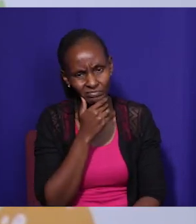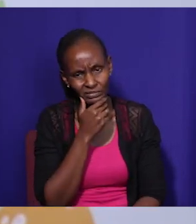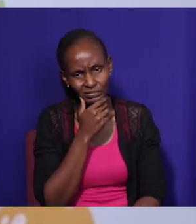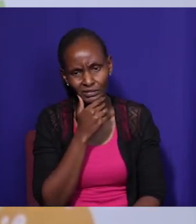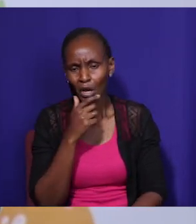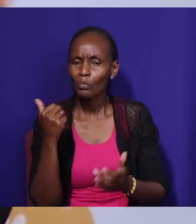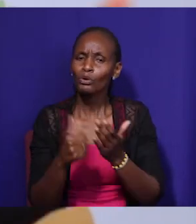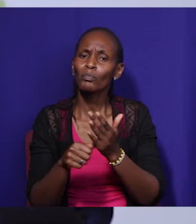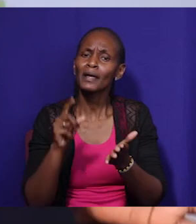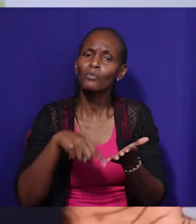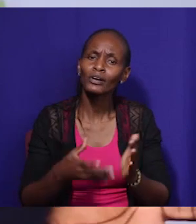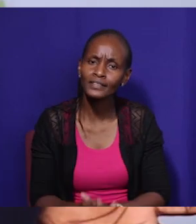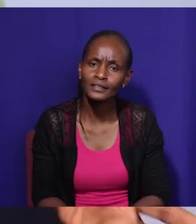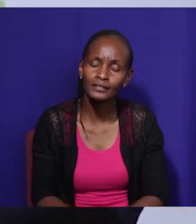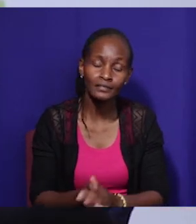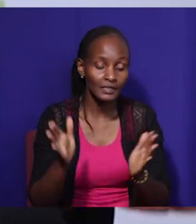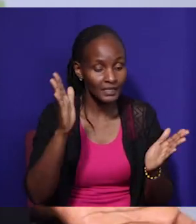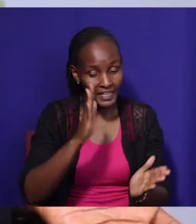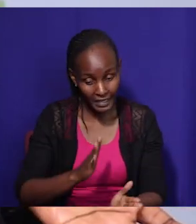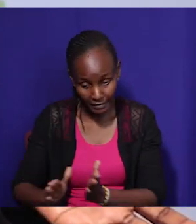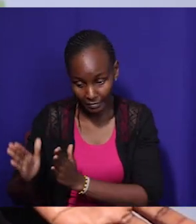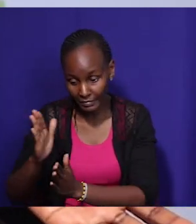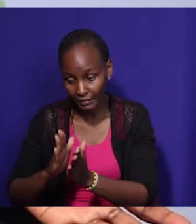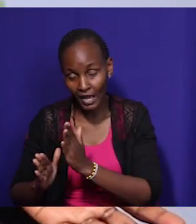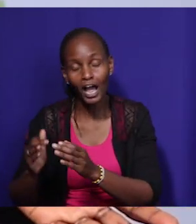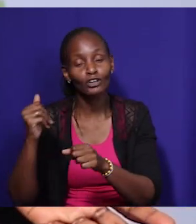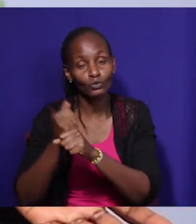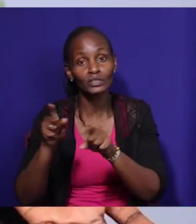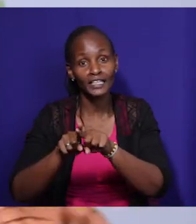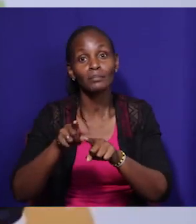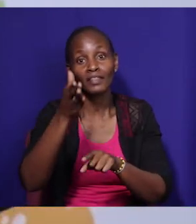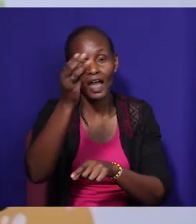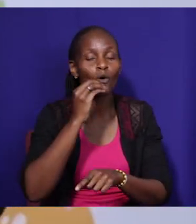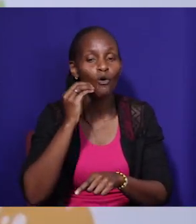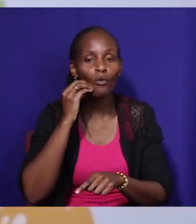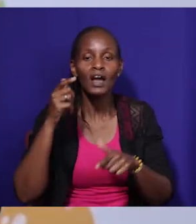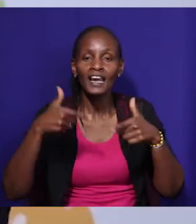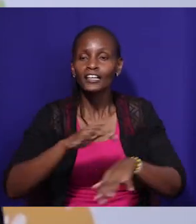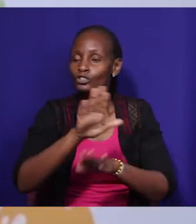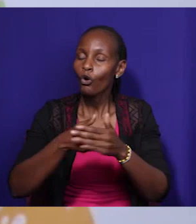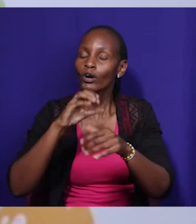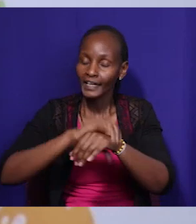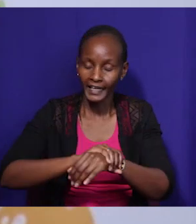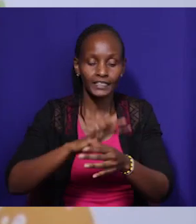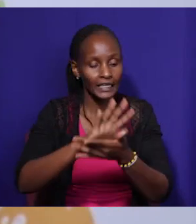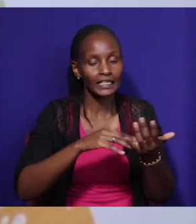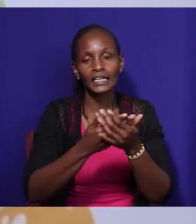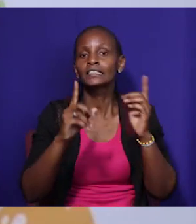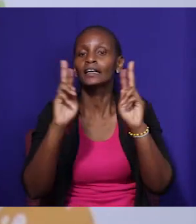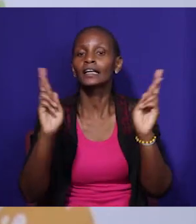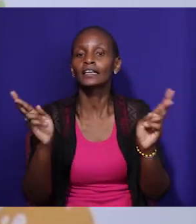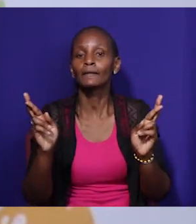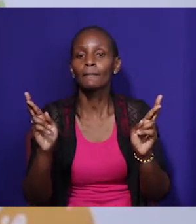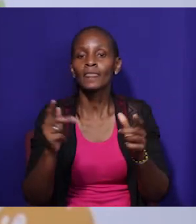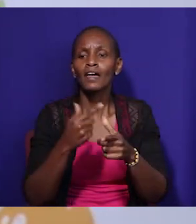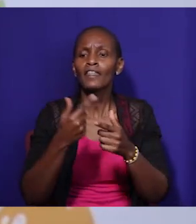be? They prepare the net. Could we do it with them, boys and girls? Let's all get our nets ready and we want